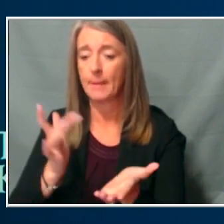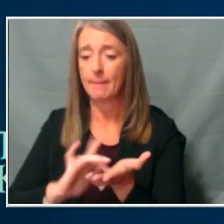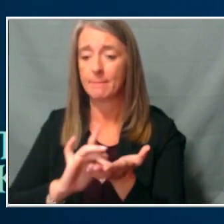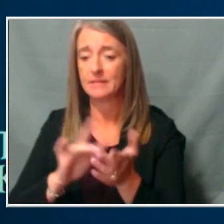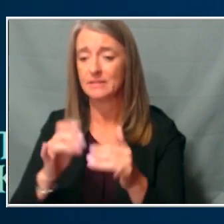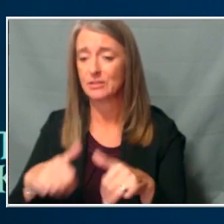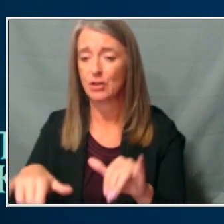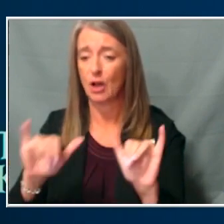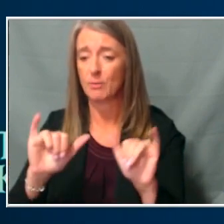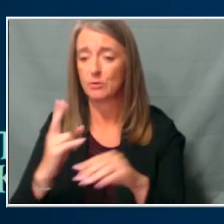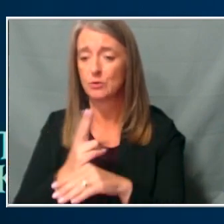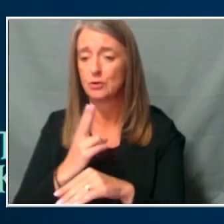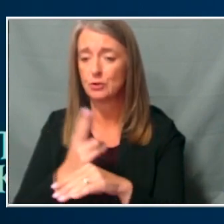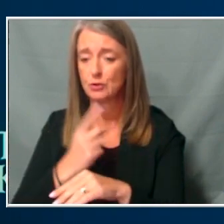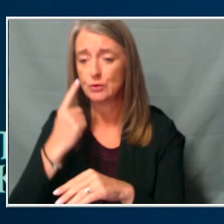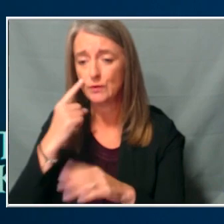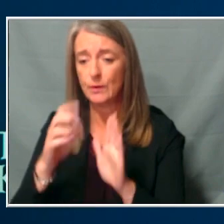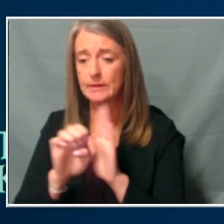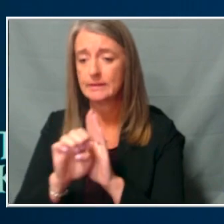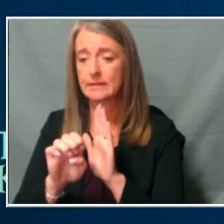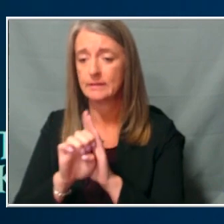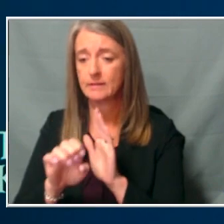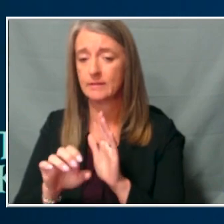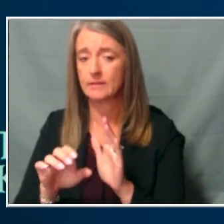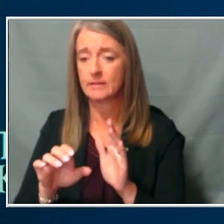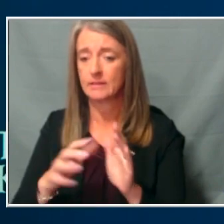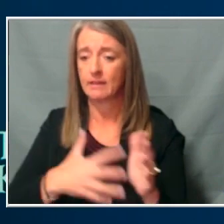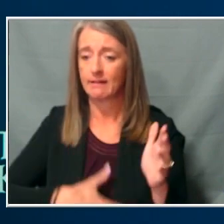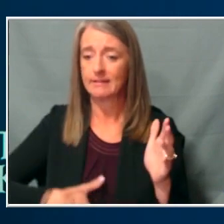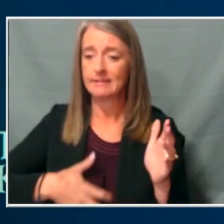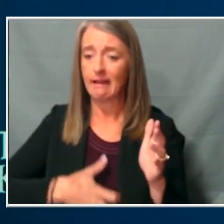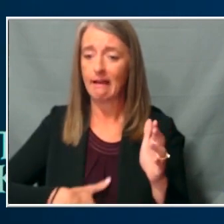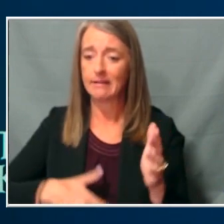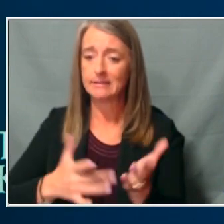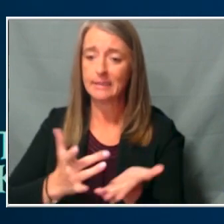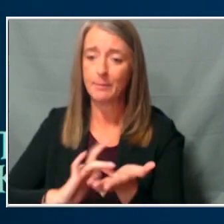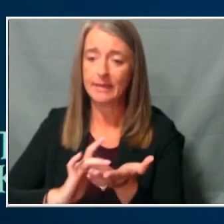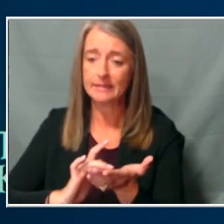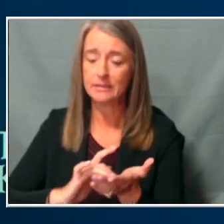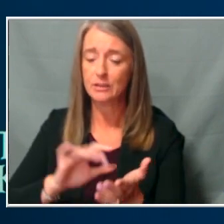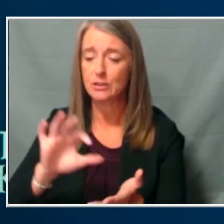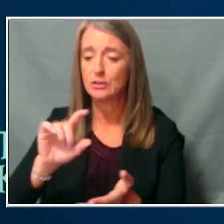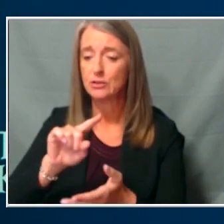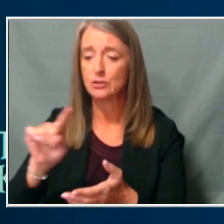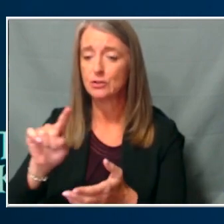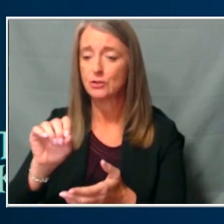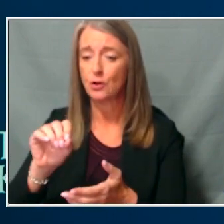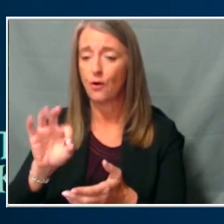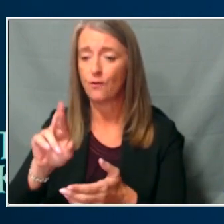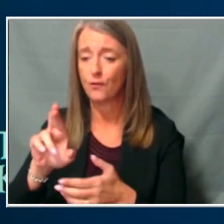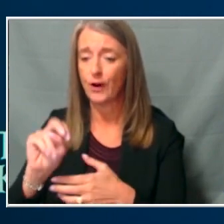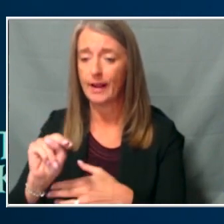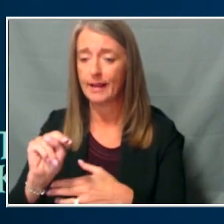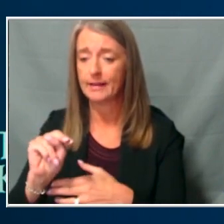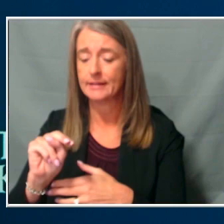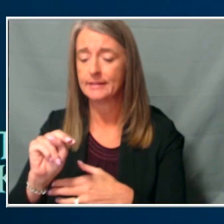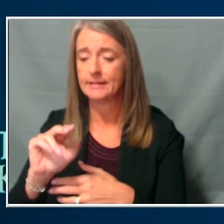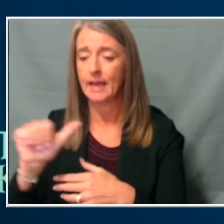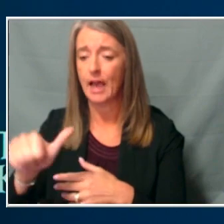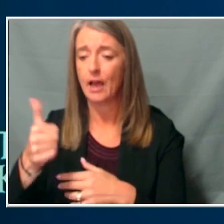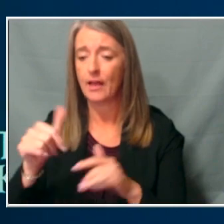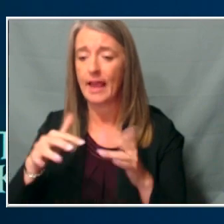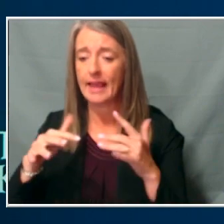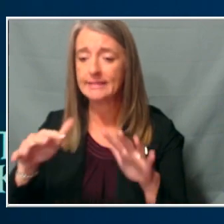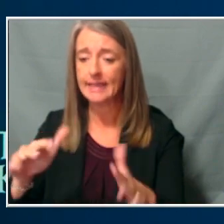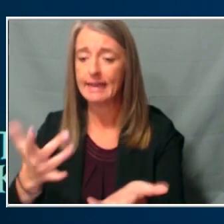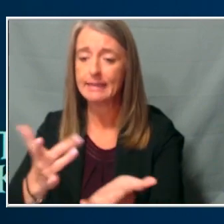medications that we use, for example, nausea medications, right? Zofran, those types of things, anti-anxiety